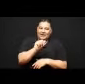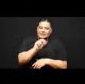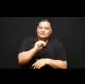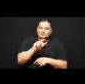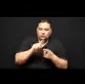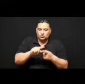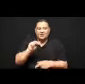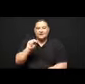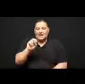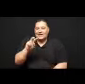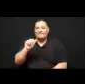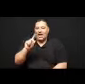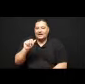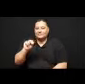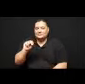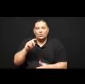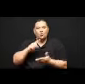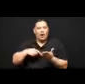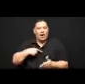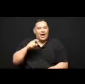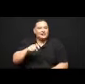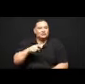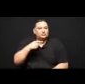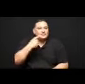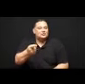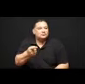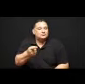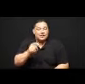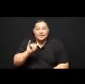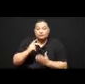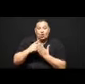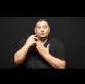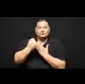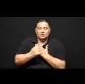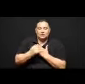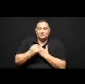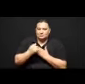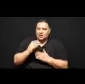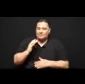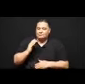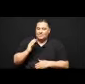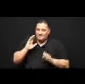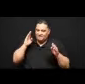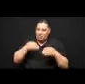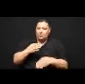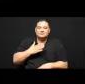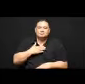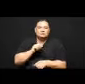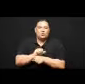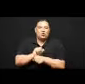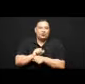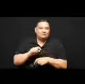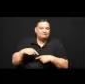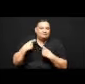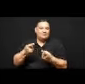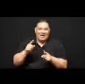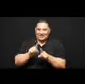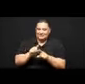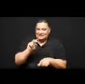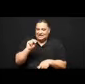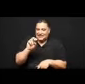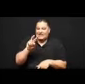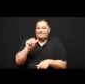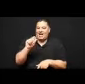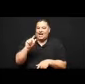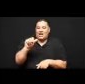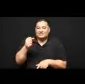What I Need to Tell You. This project has been the focus of my work as Nevada's